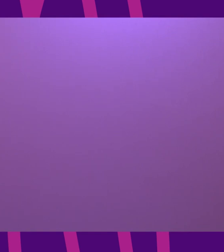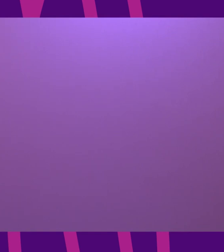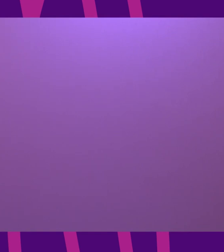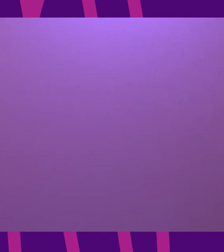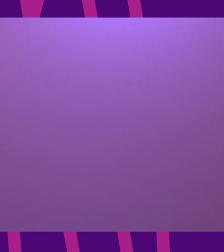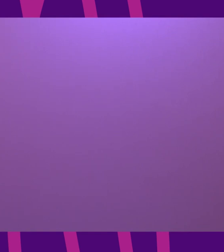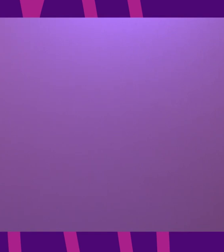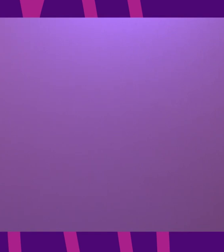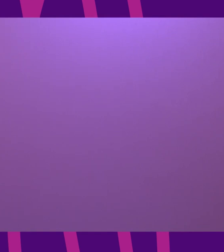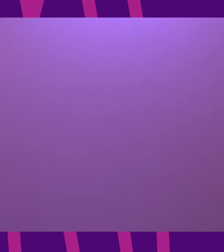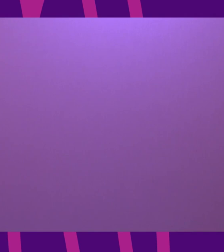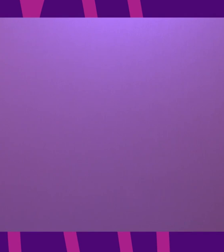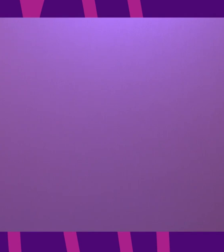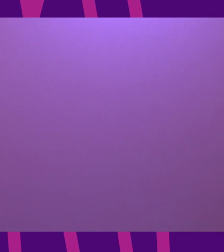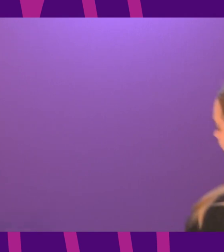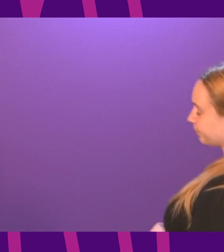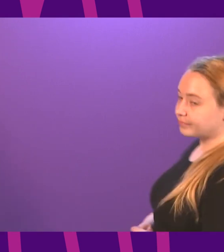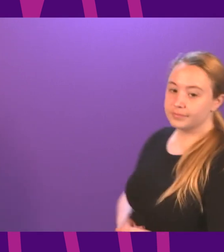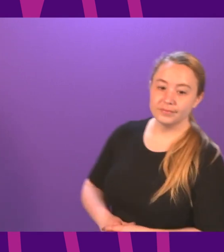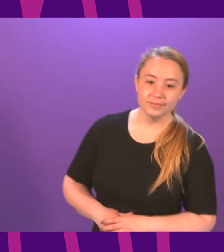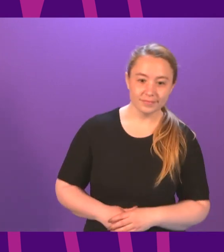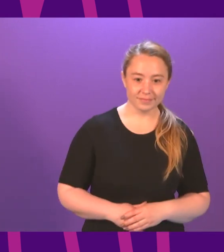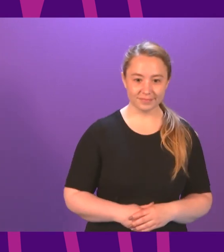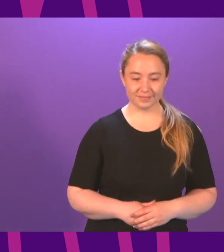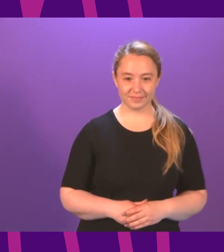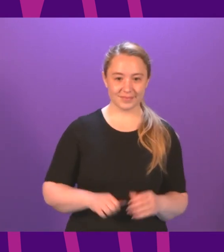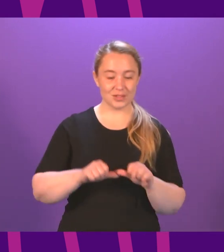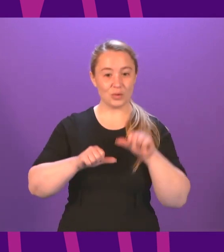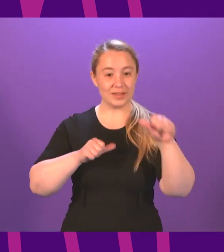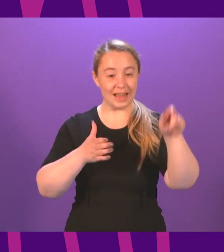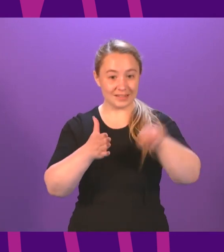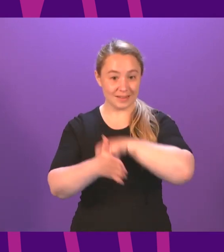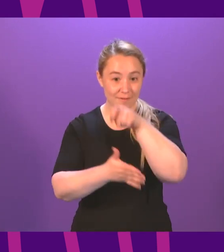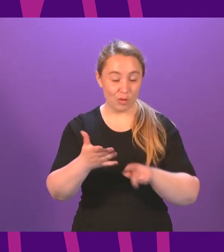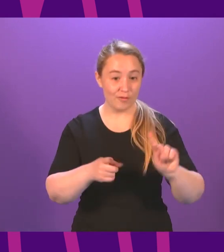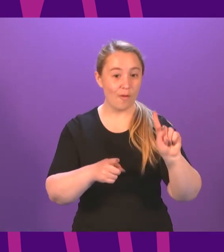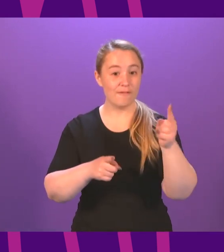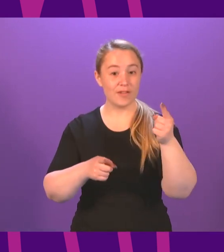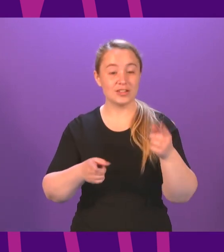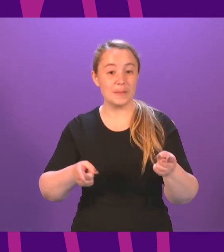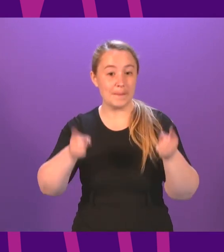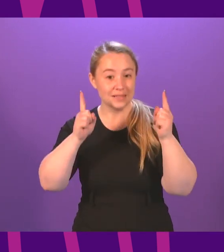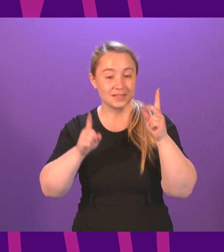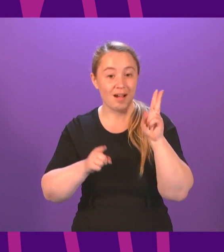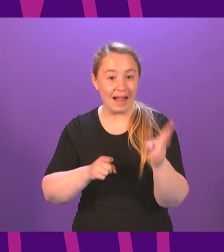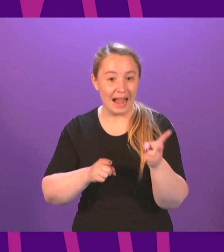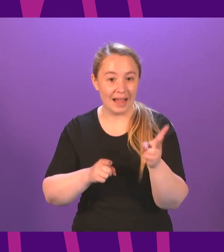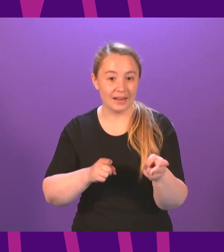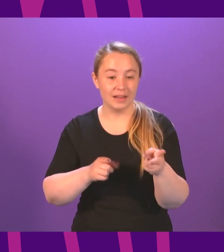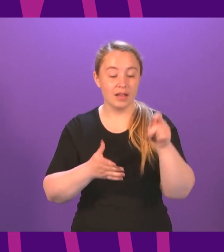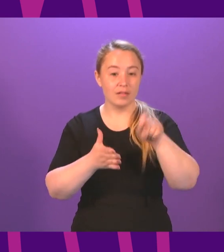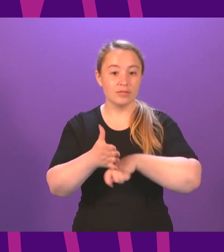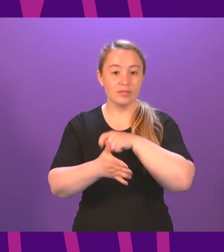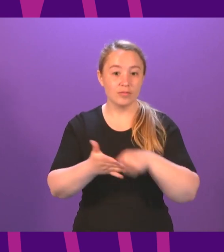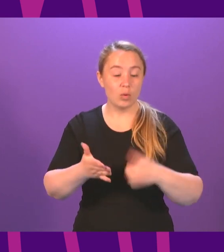Thank you. In this round of voting, in the selection of the Parliament's nominee as First Minister, the number of votes cast for each